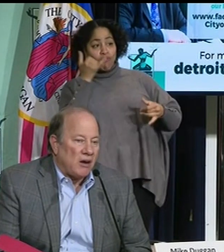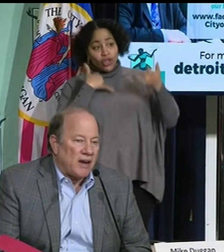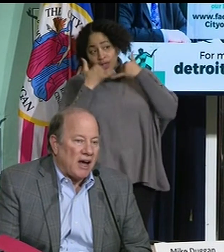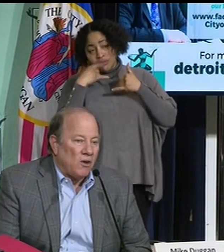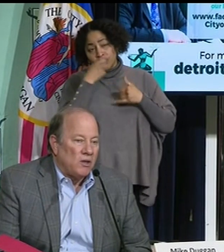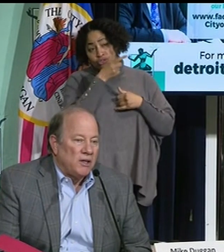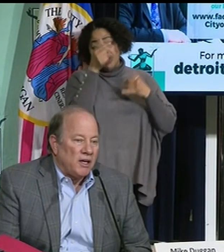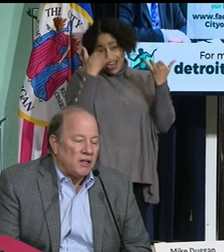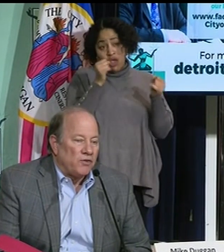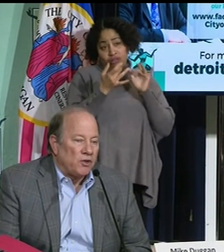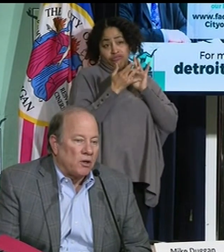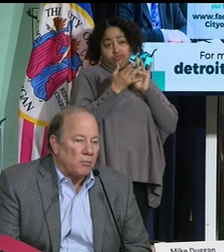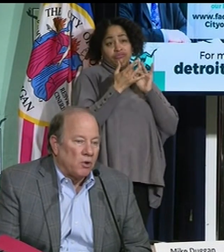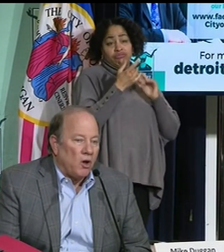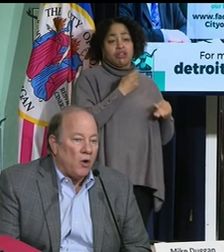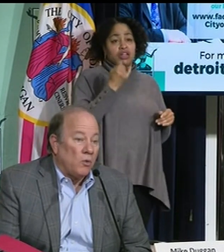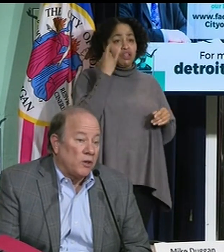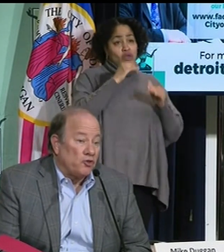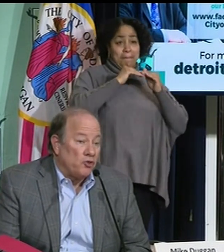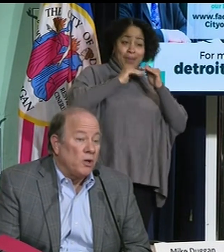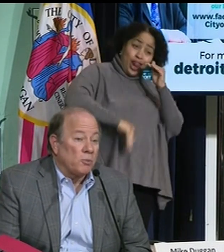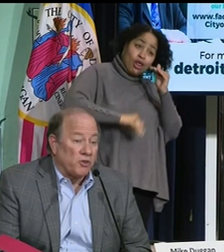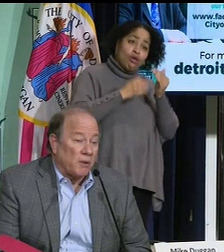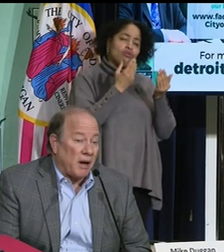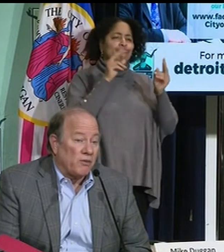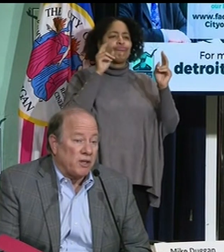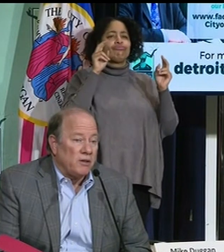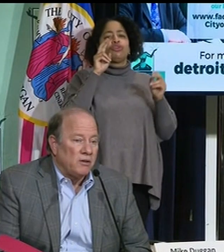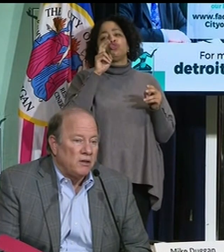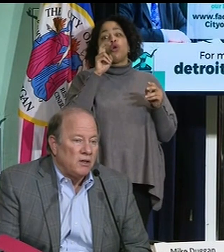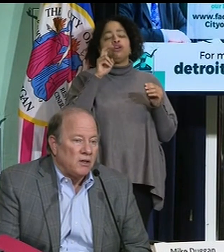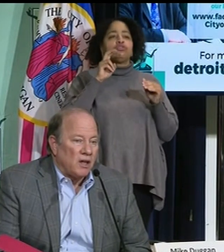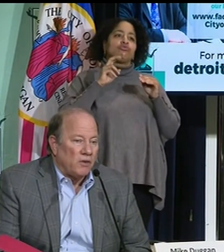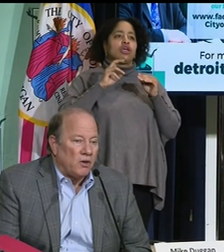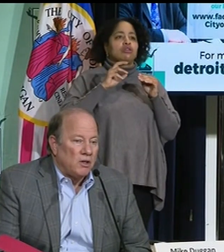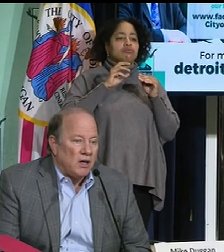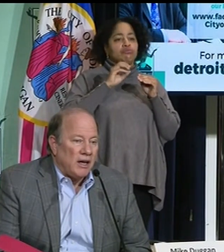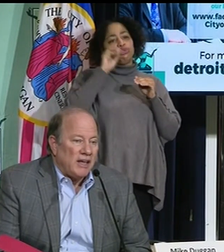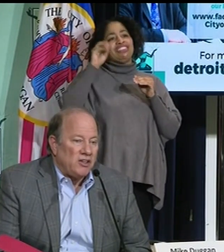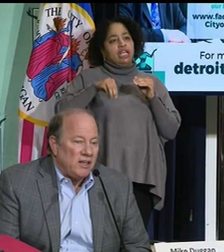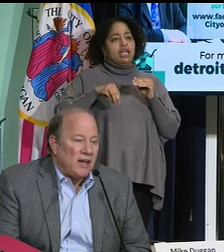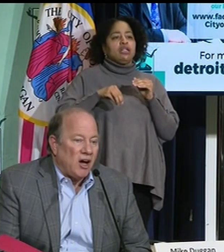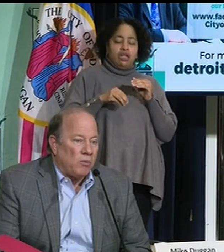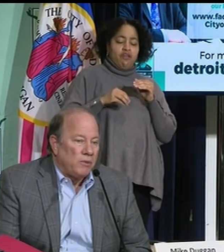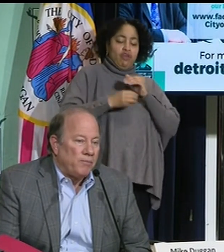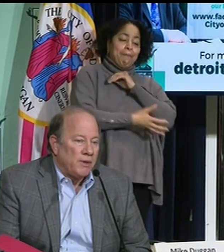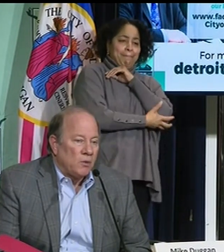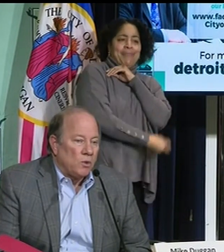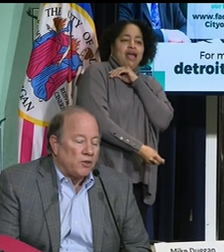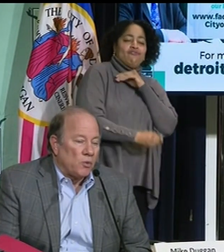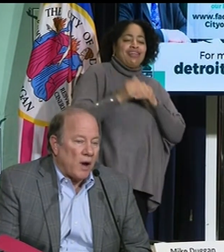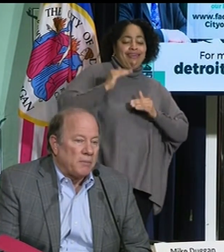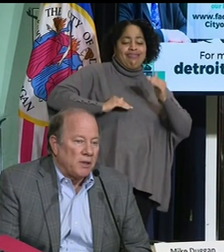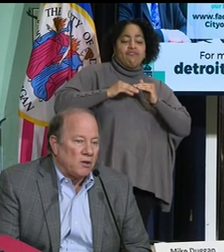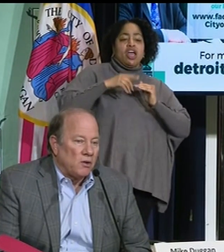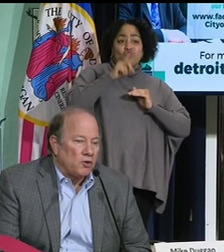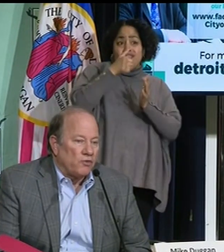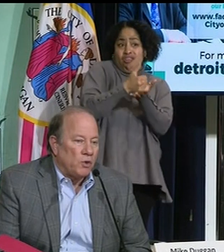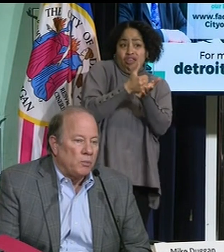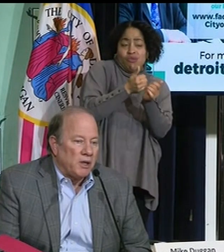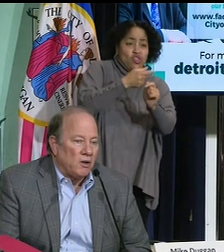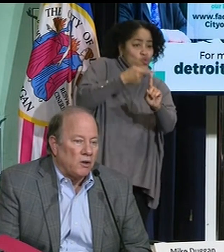reach out now, and if you're below what is 200% of poverty level and you need help with your rent